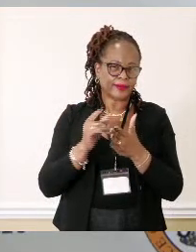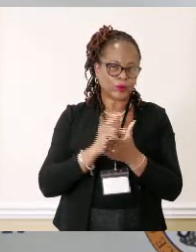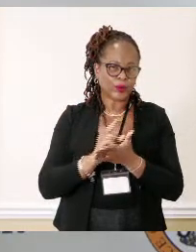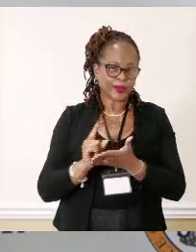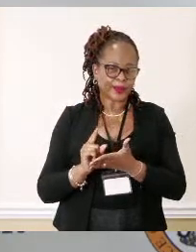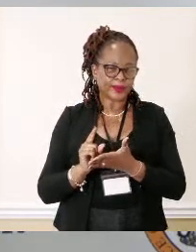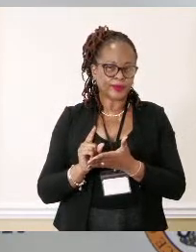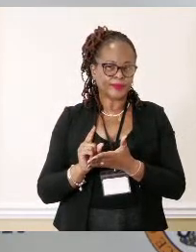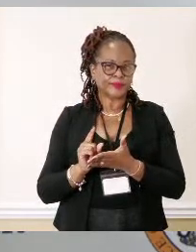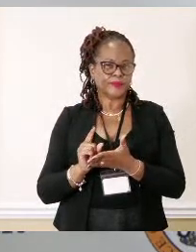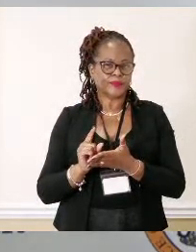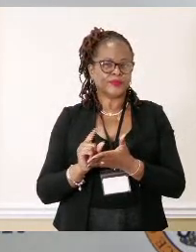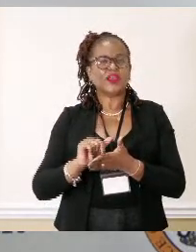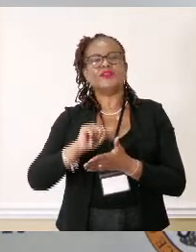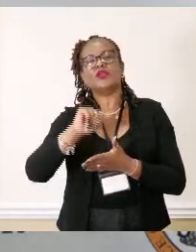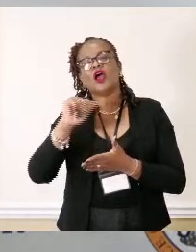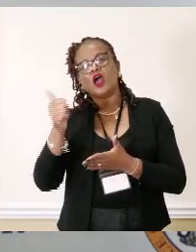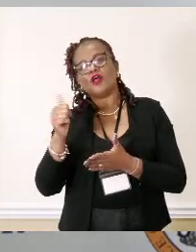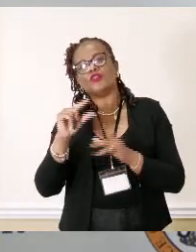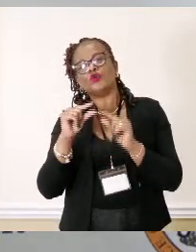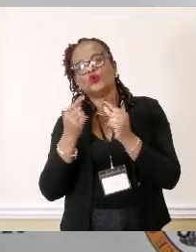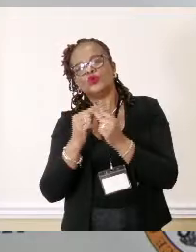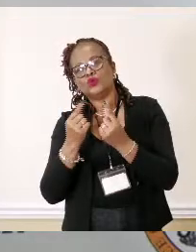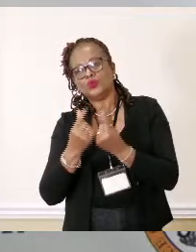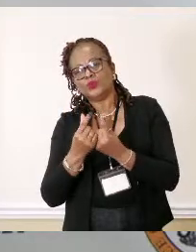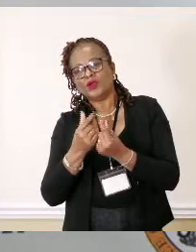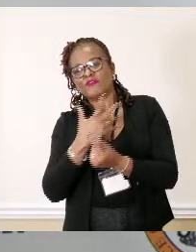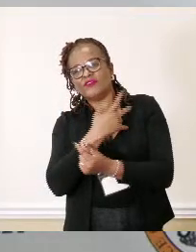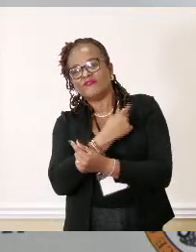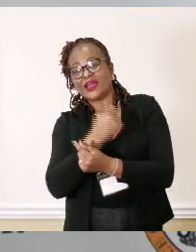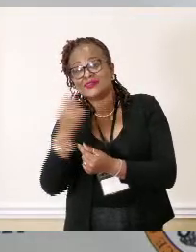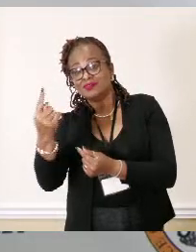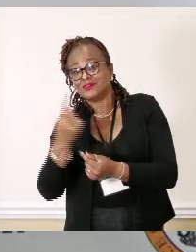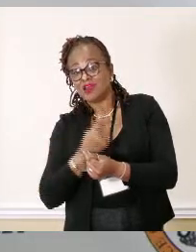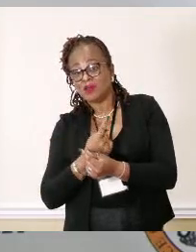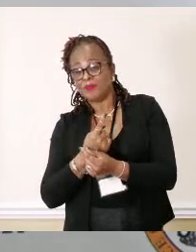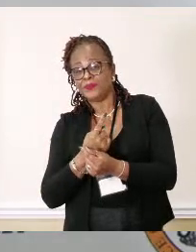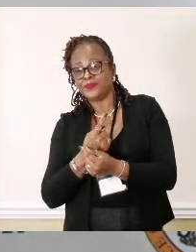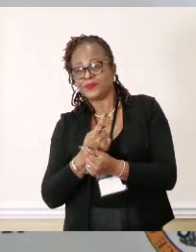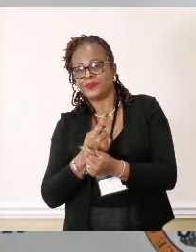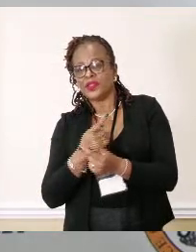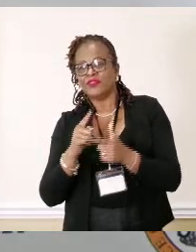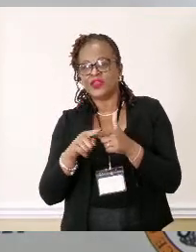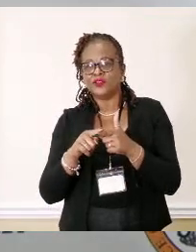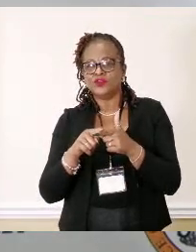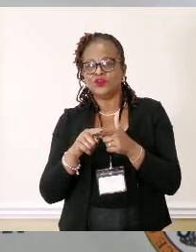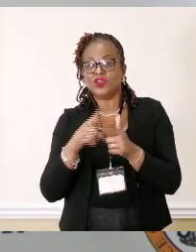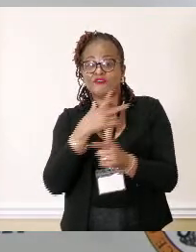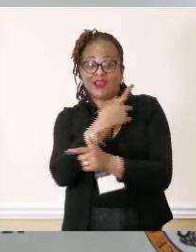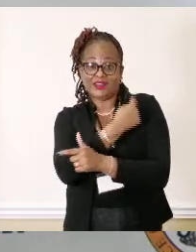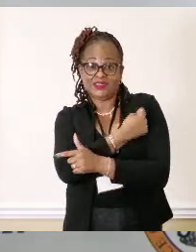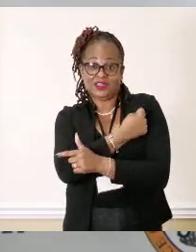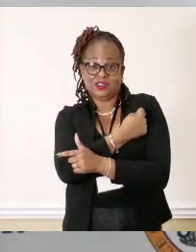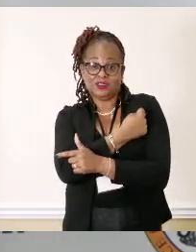so, and the other group of vaccines come, you then can vaccinate